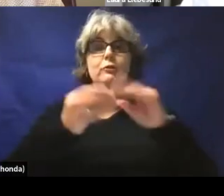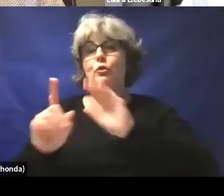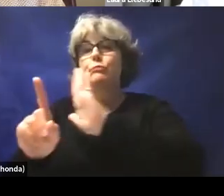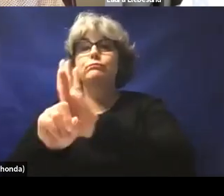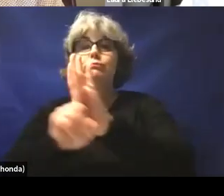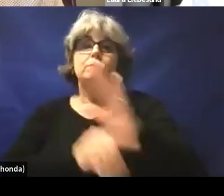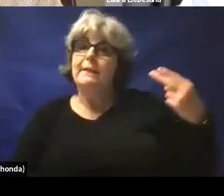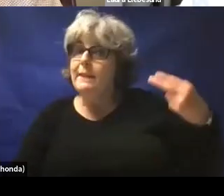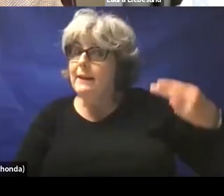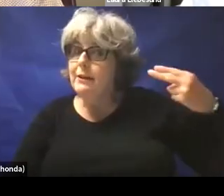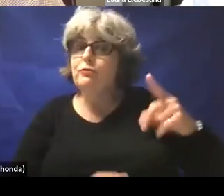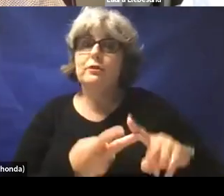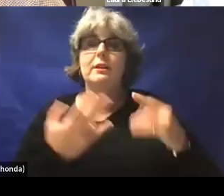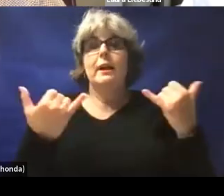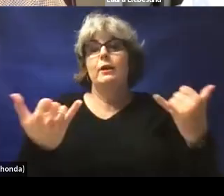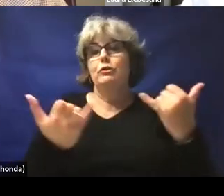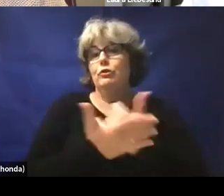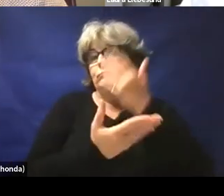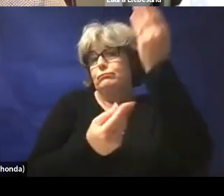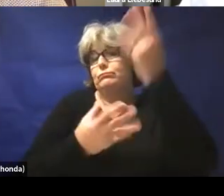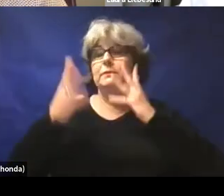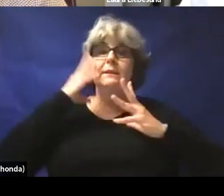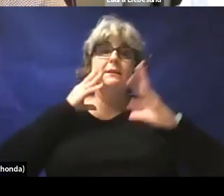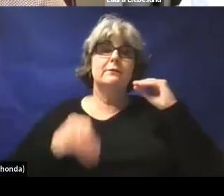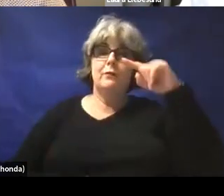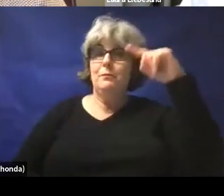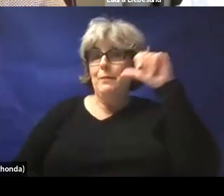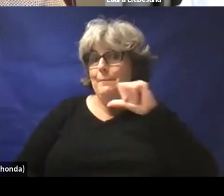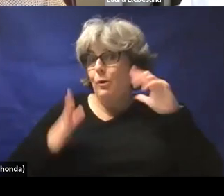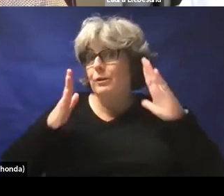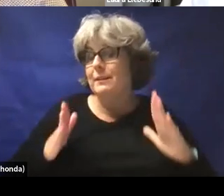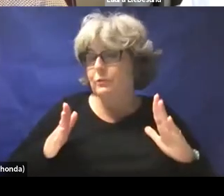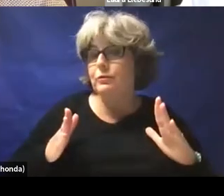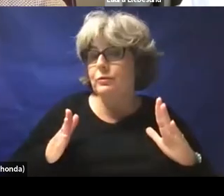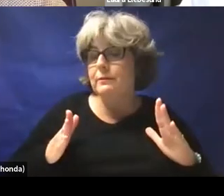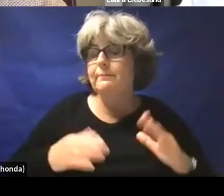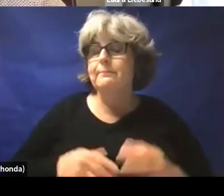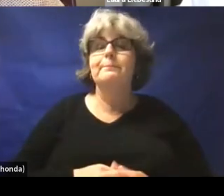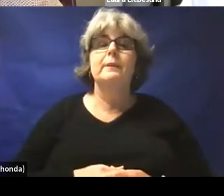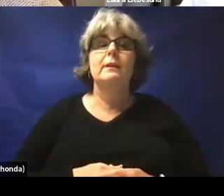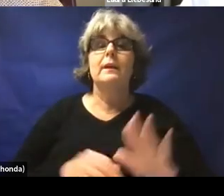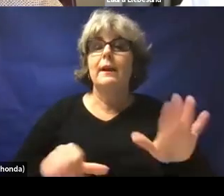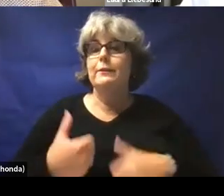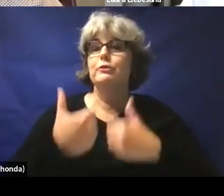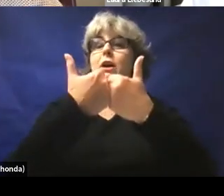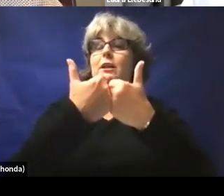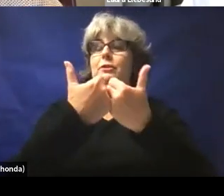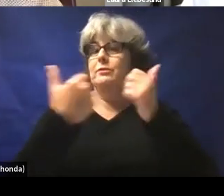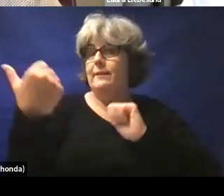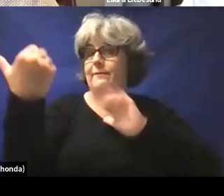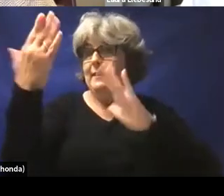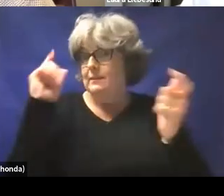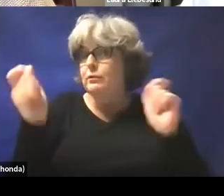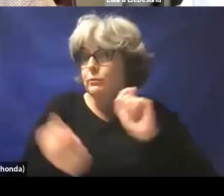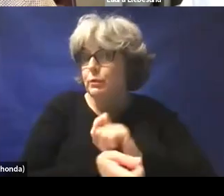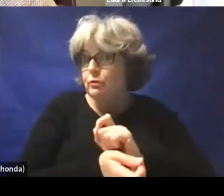of the history and contemporary experiences for Black bartenders and the issues in the industry that need to change. So